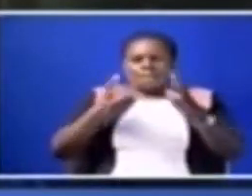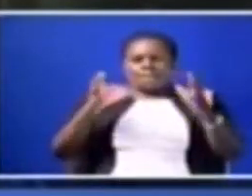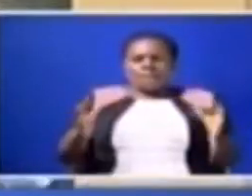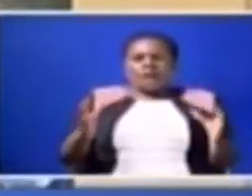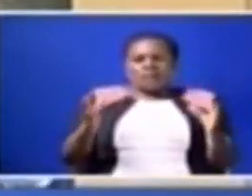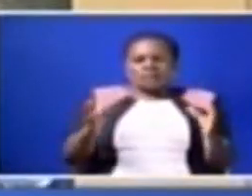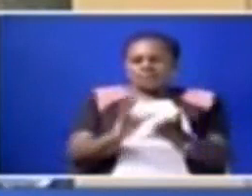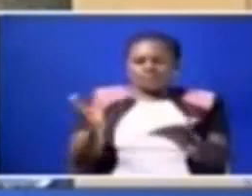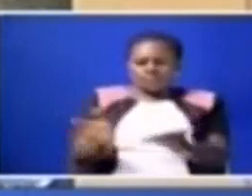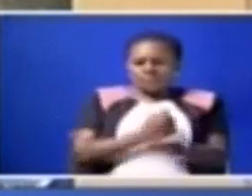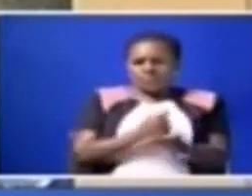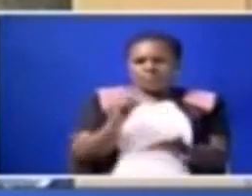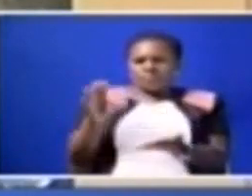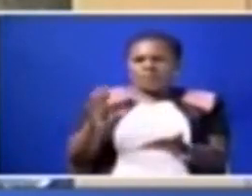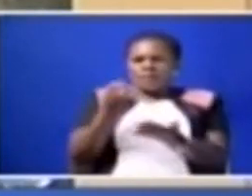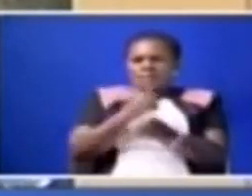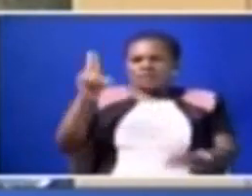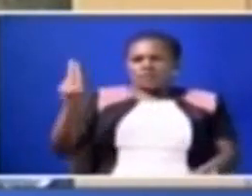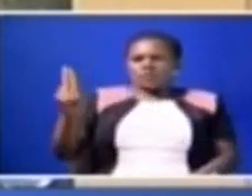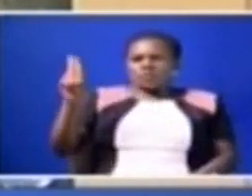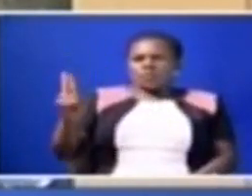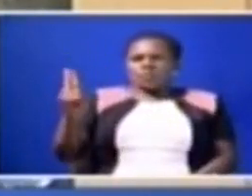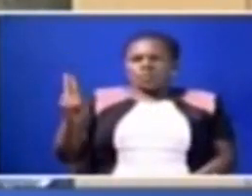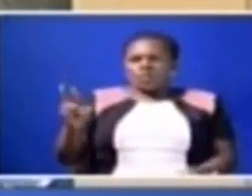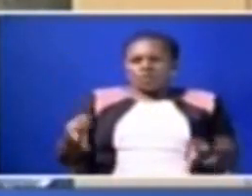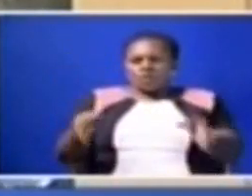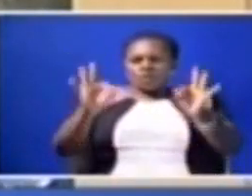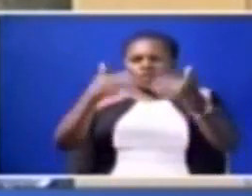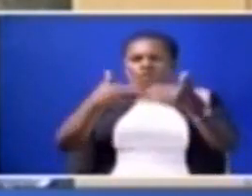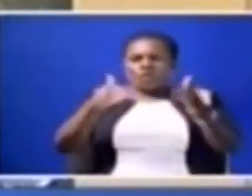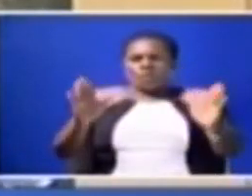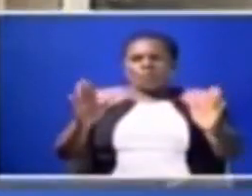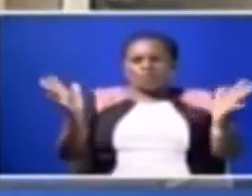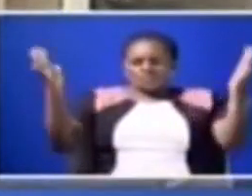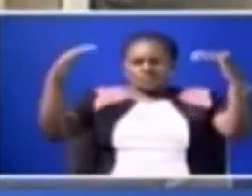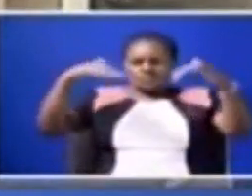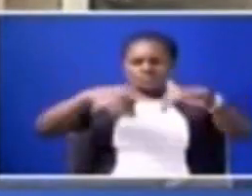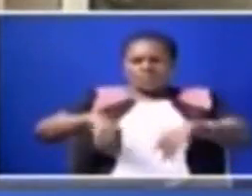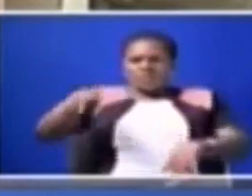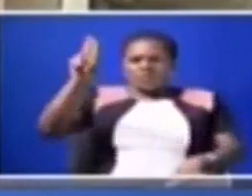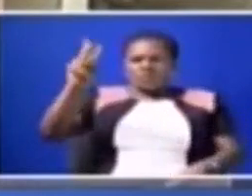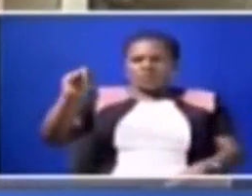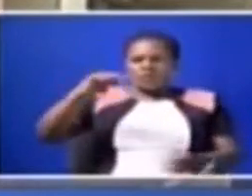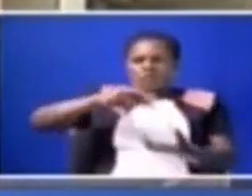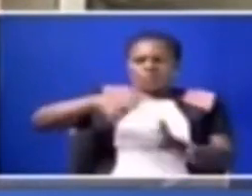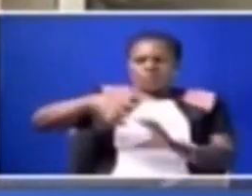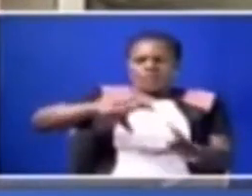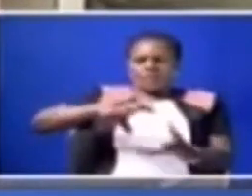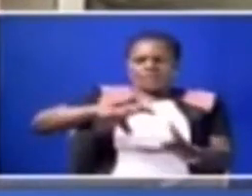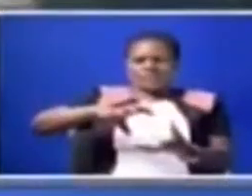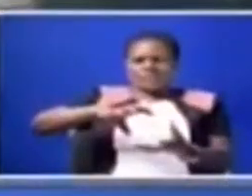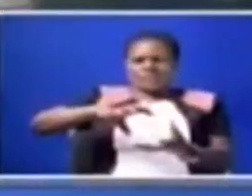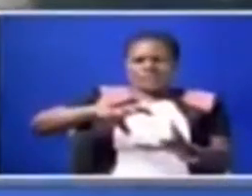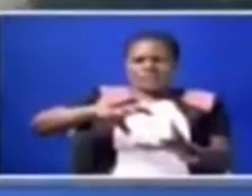slums. President Uhuru Kenyatta is expected to grace the official opening of the assembly at the UN complex in Gigiri, Nairobi,